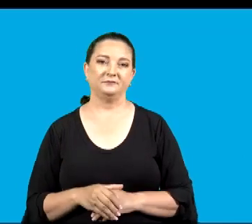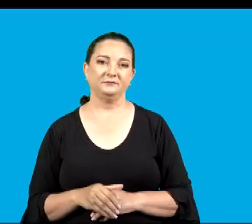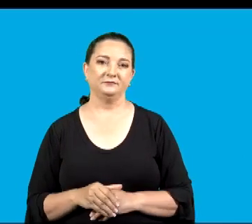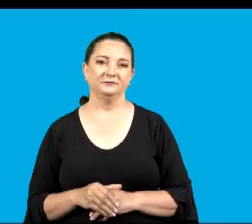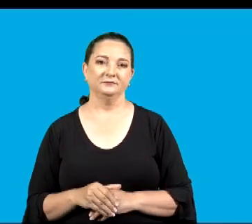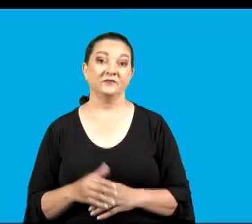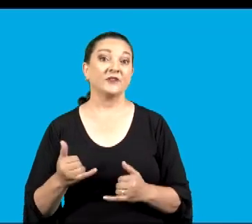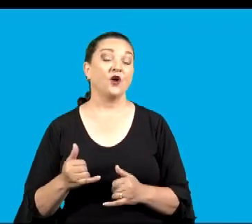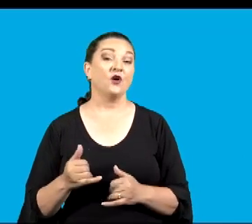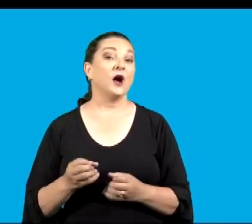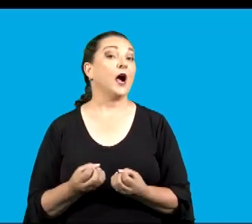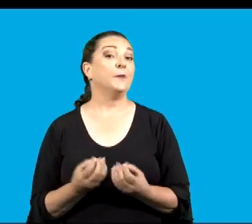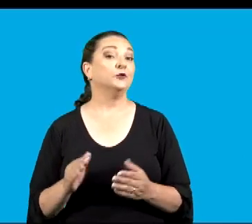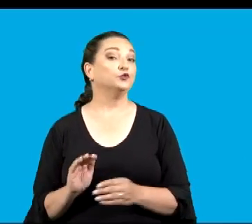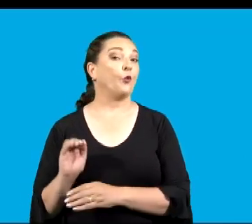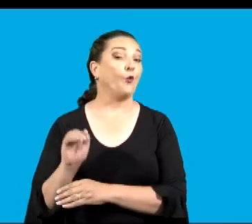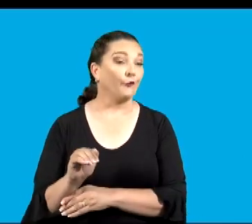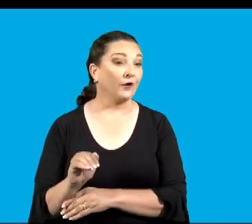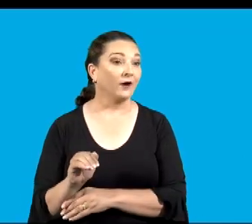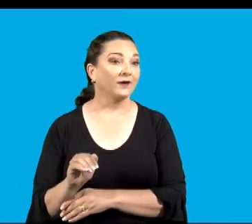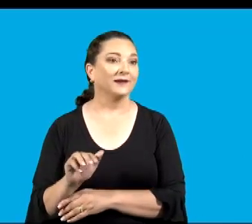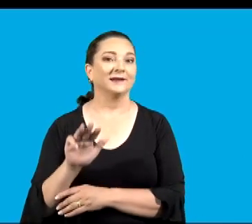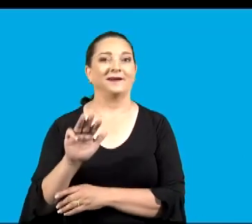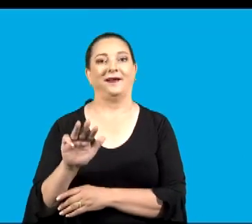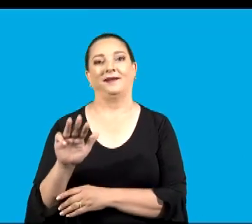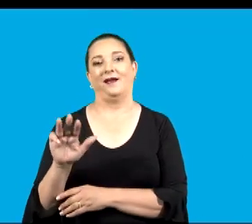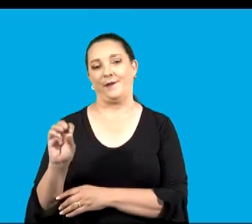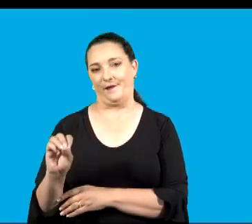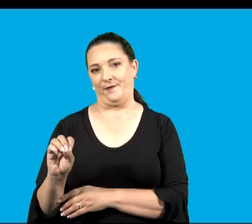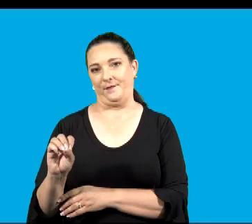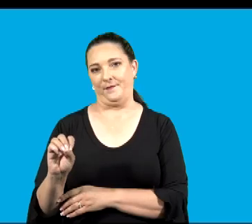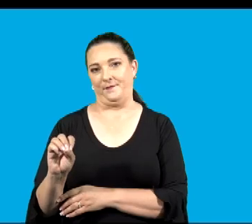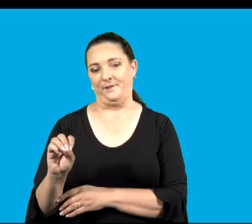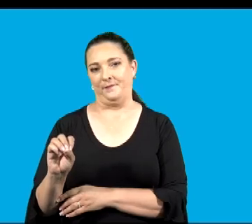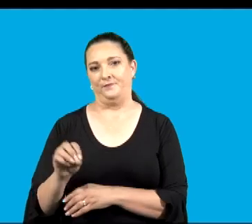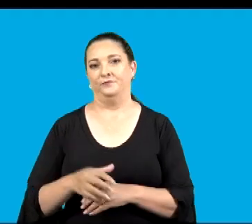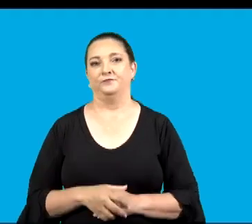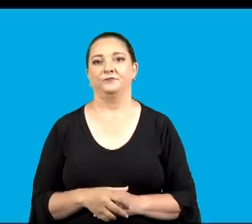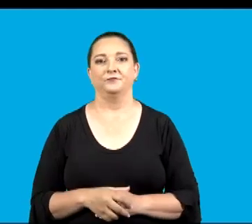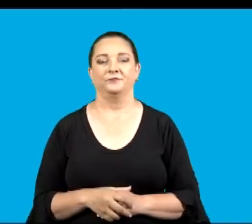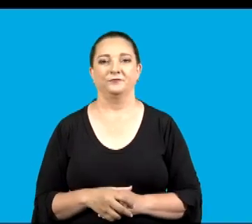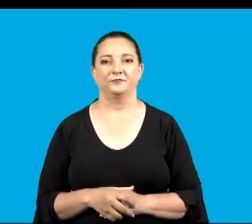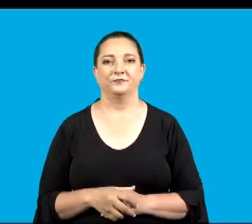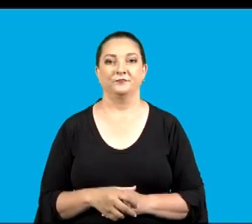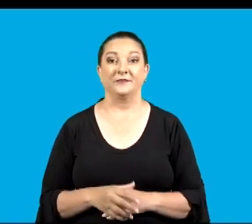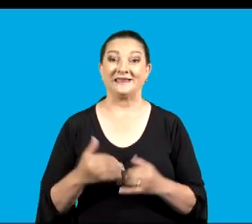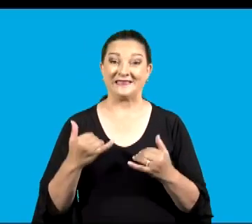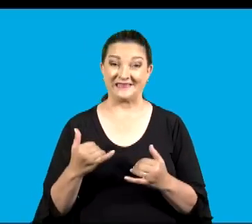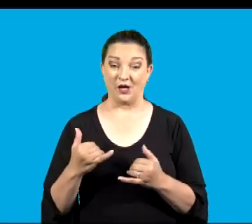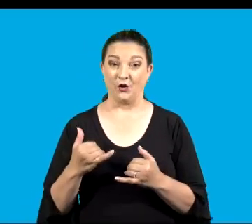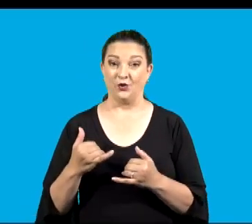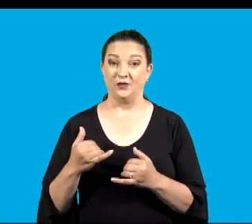14,250. So that payment was overstated by 990. That means